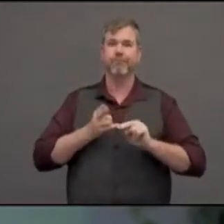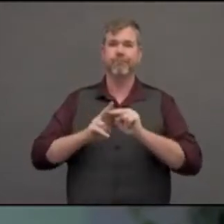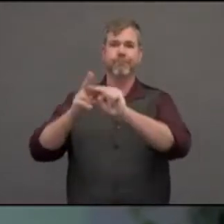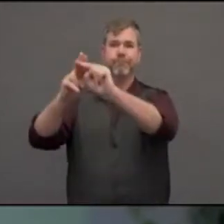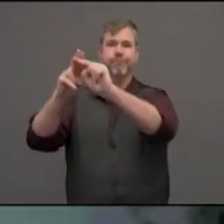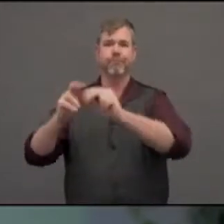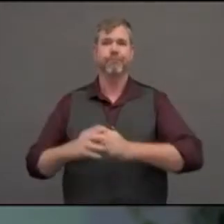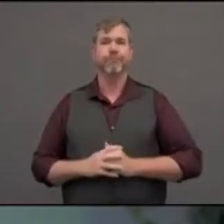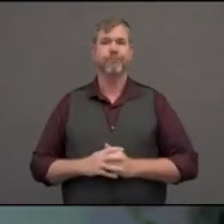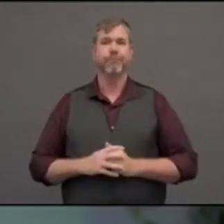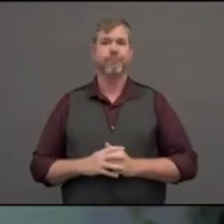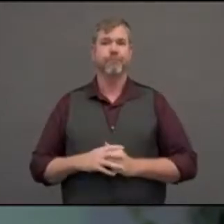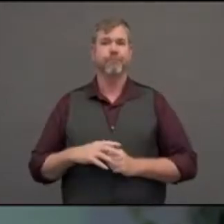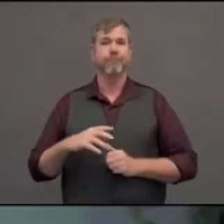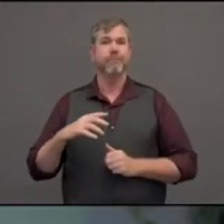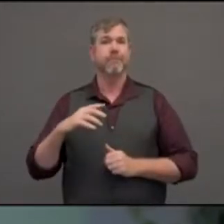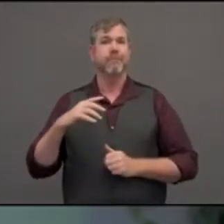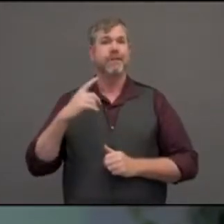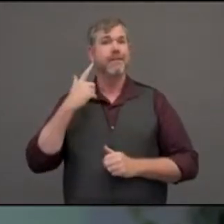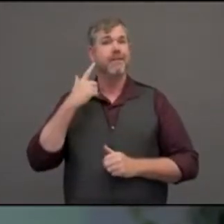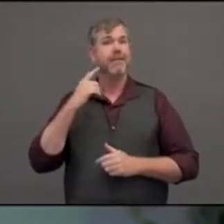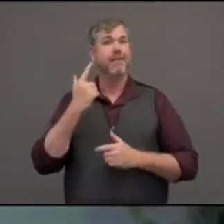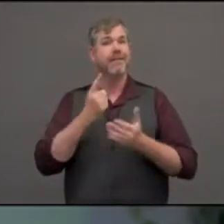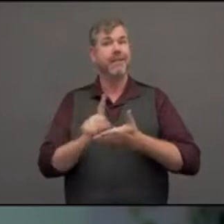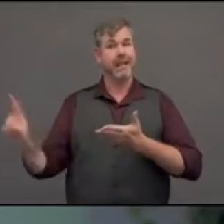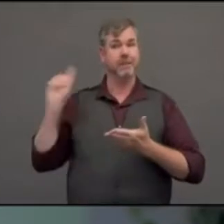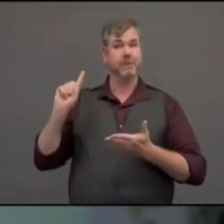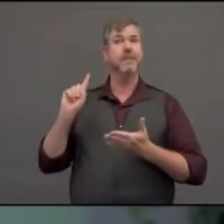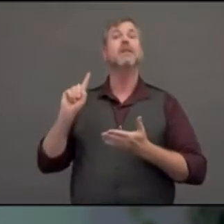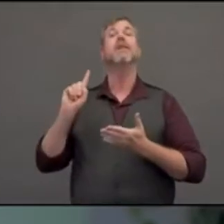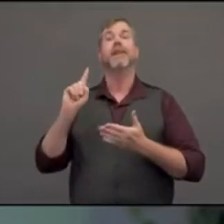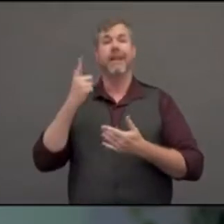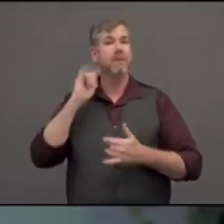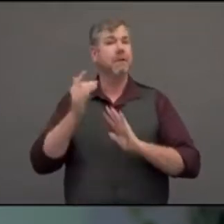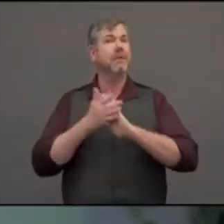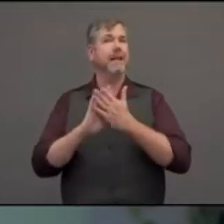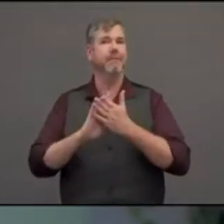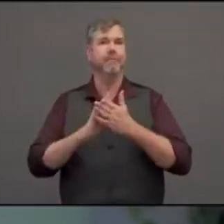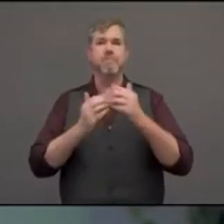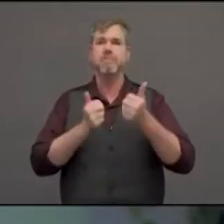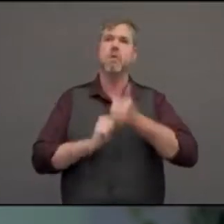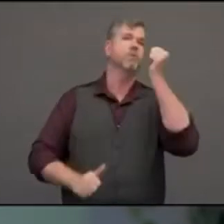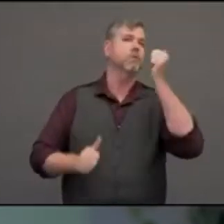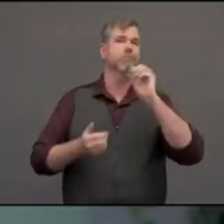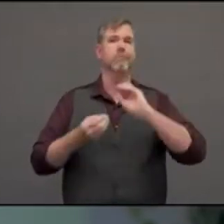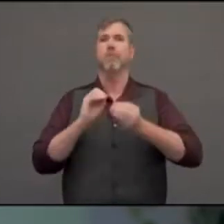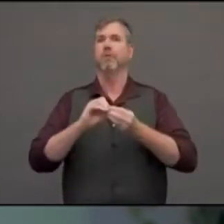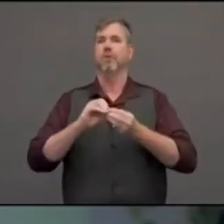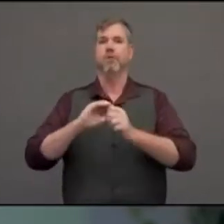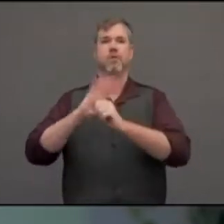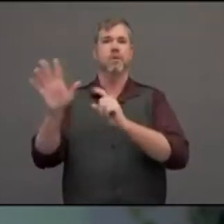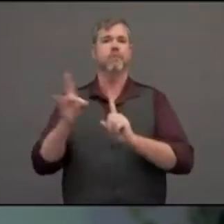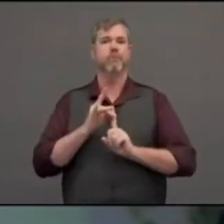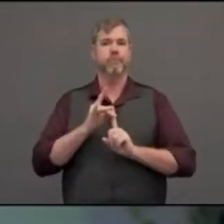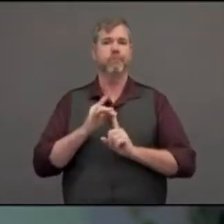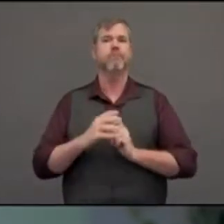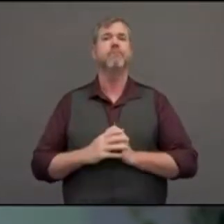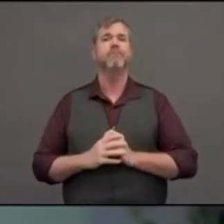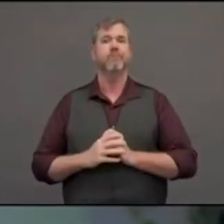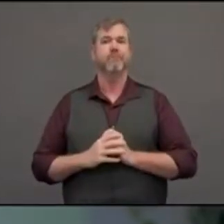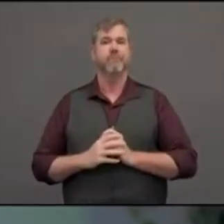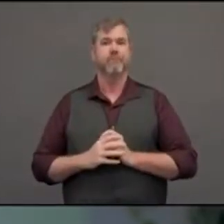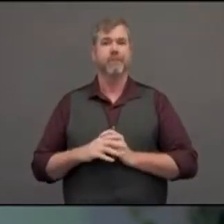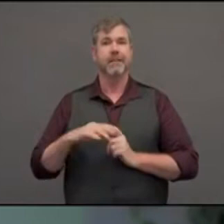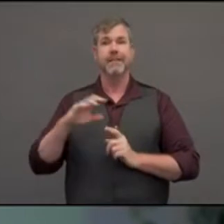the most coronavirus cases in the country. Santa Clara County contributing nearly 2,000 cases in just the